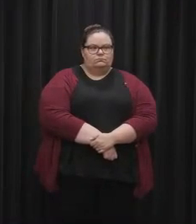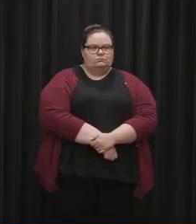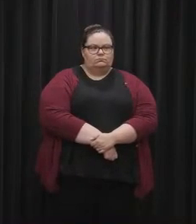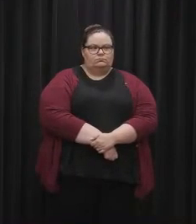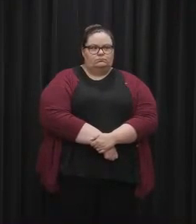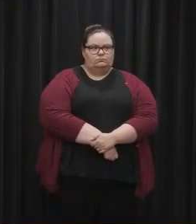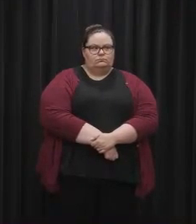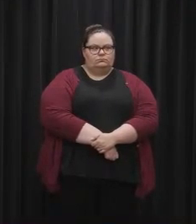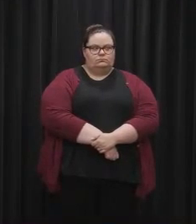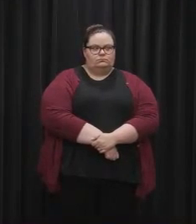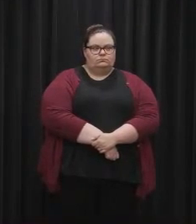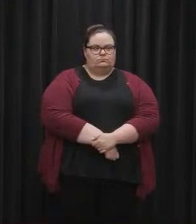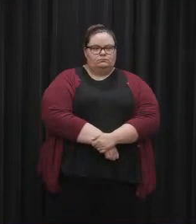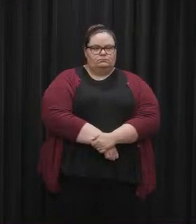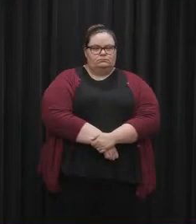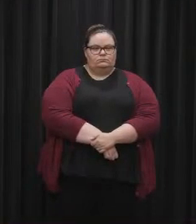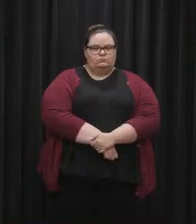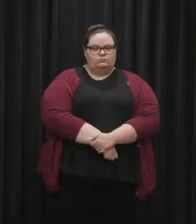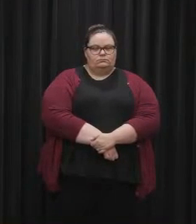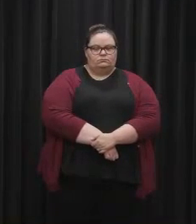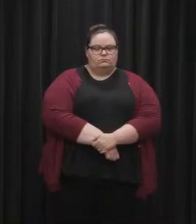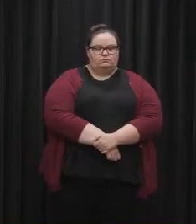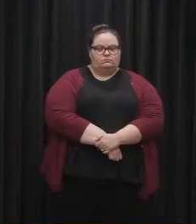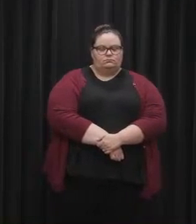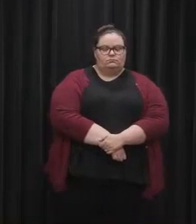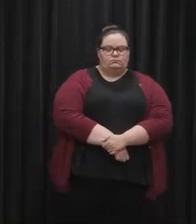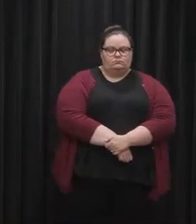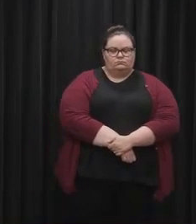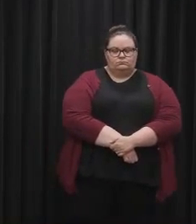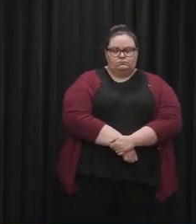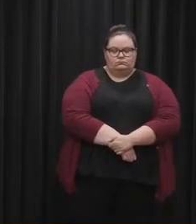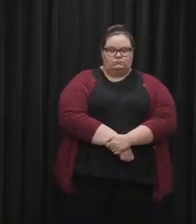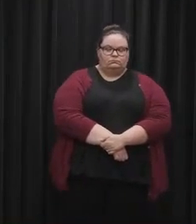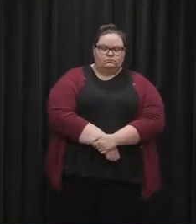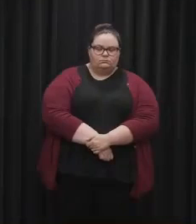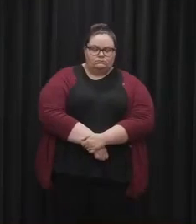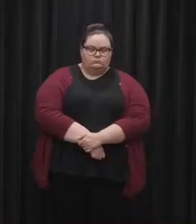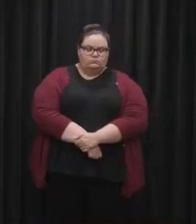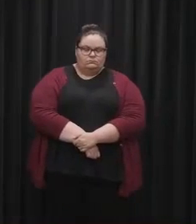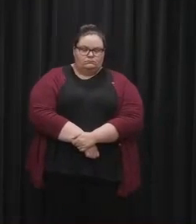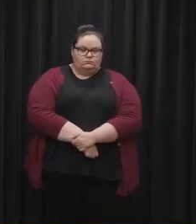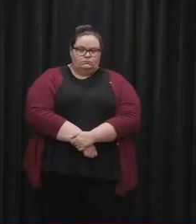these. You know, today it's people in Zone 5 and Zone 1 who need